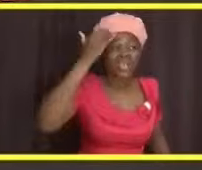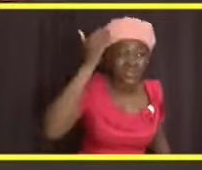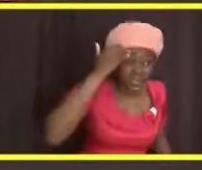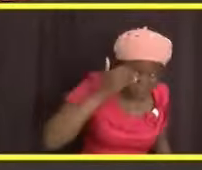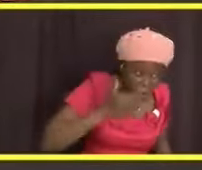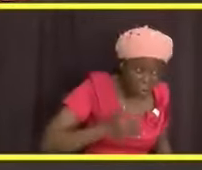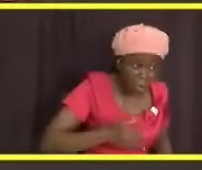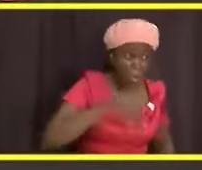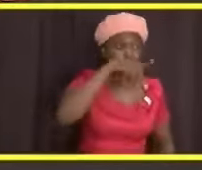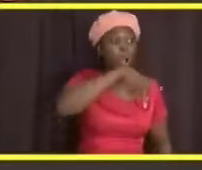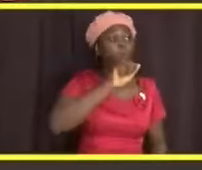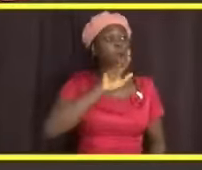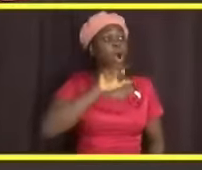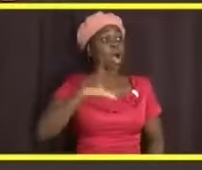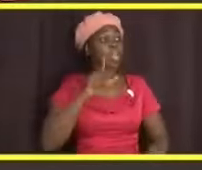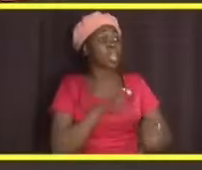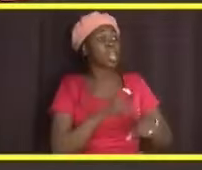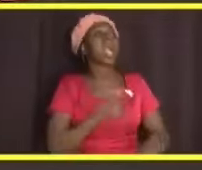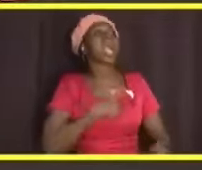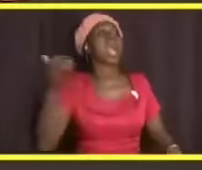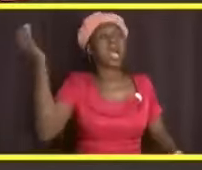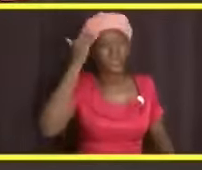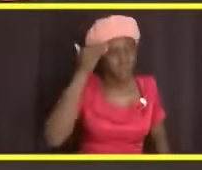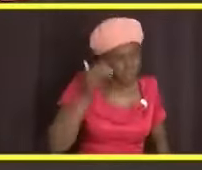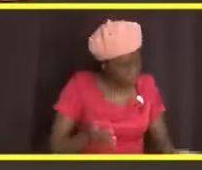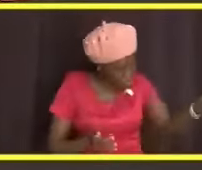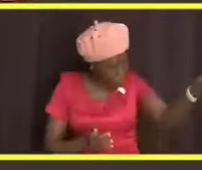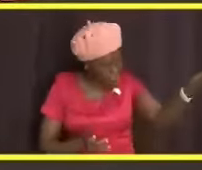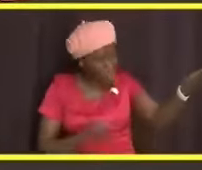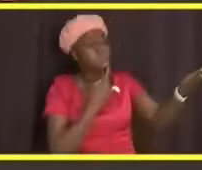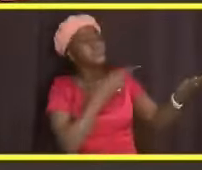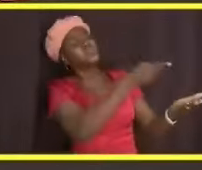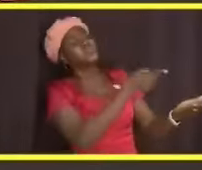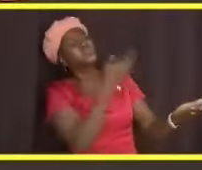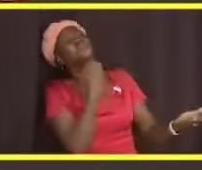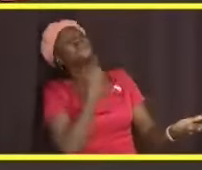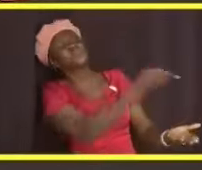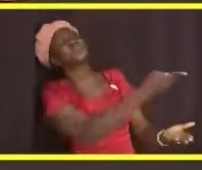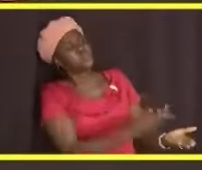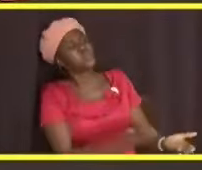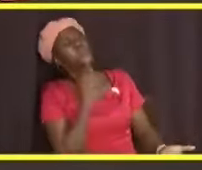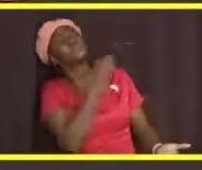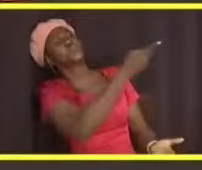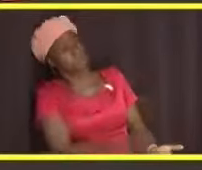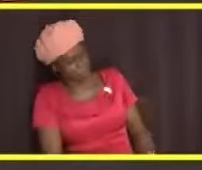Paul, I know. Paul is a Christian. But who are you?